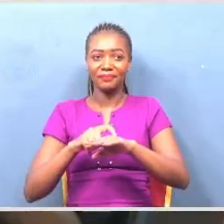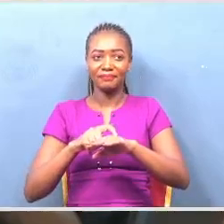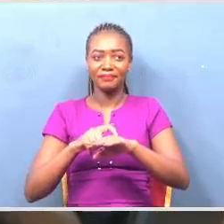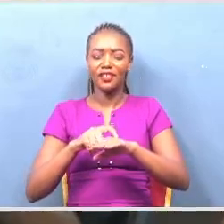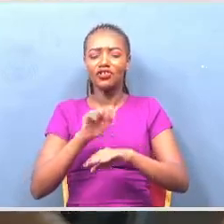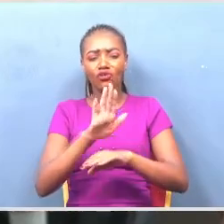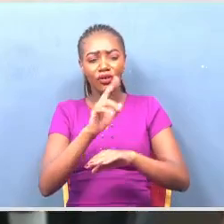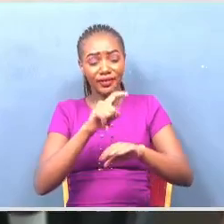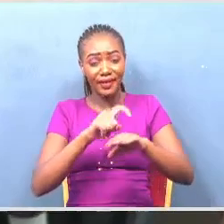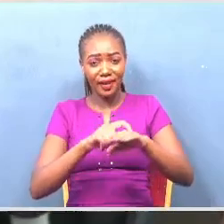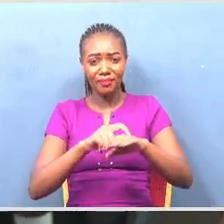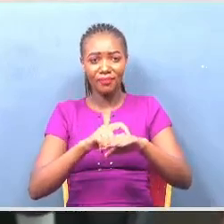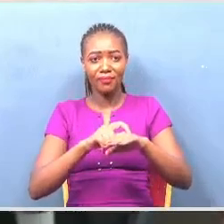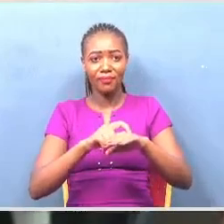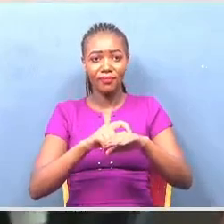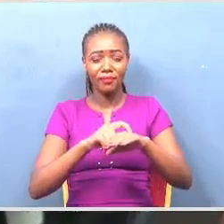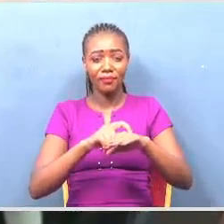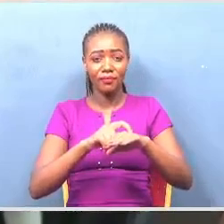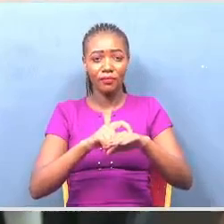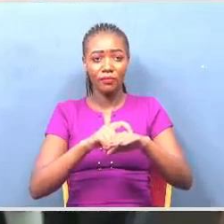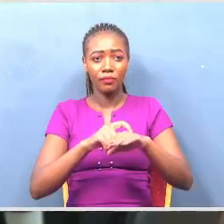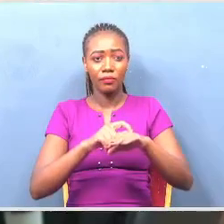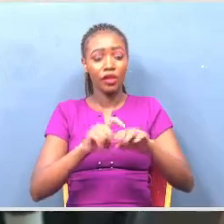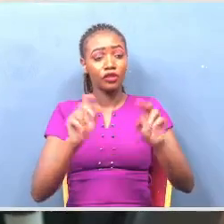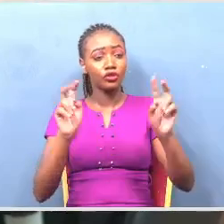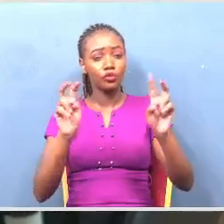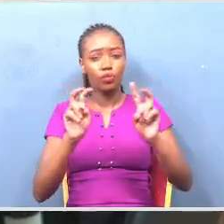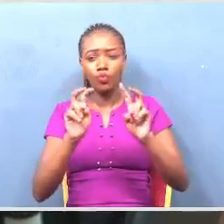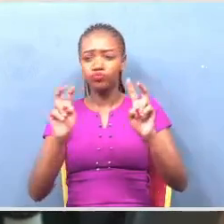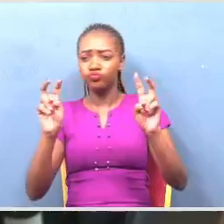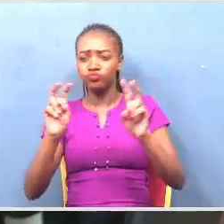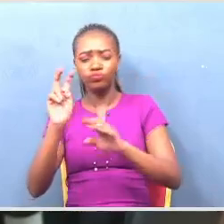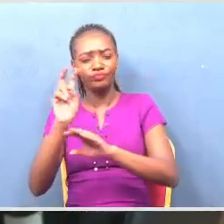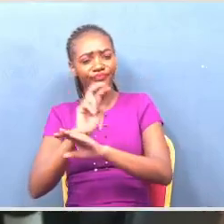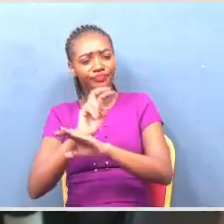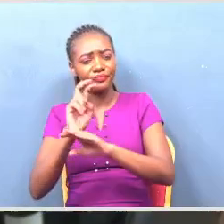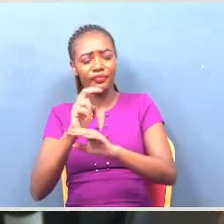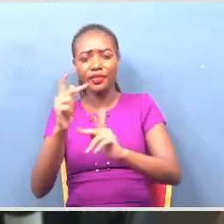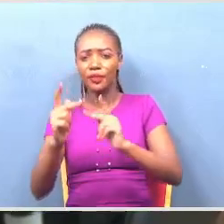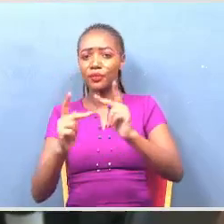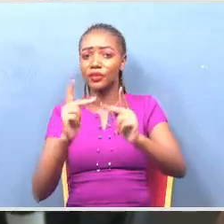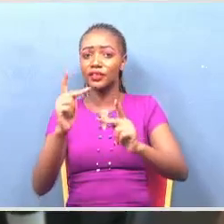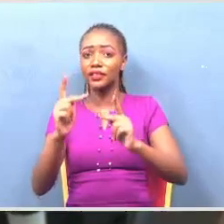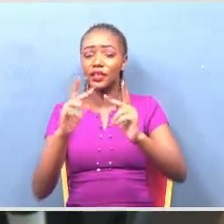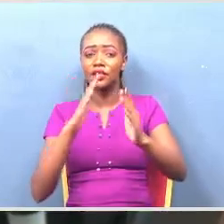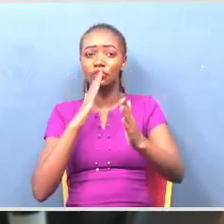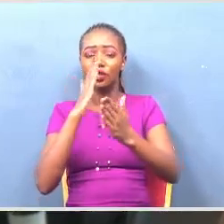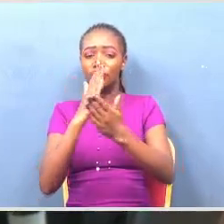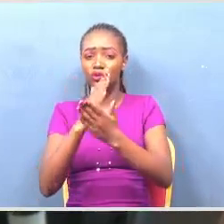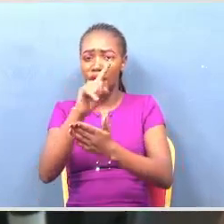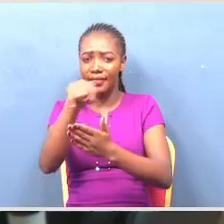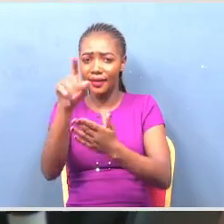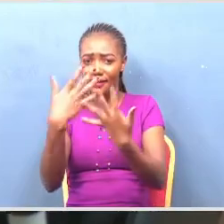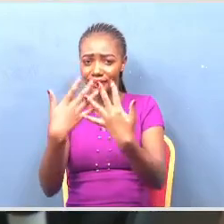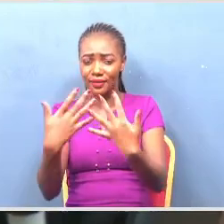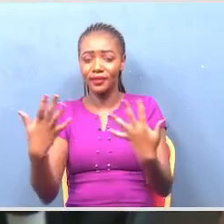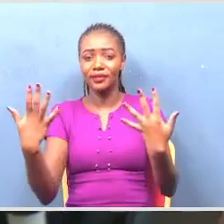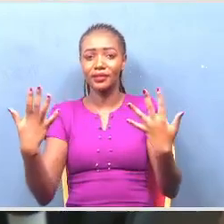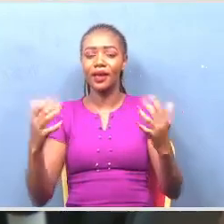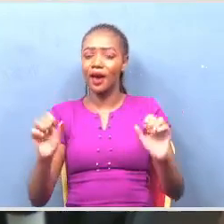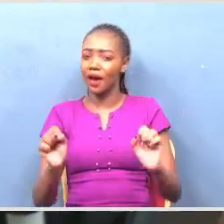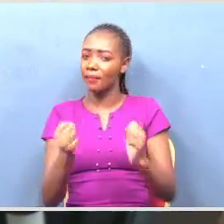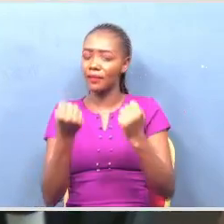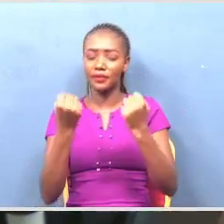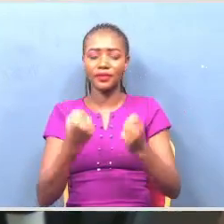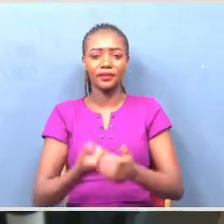valuable time, to watch over this process so that the right thing can